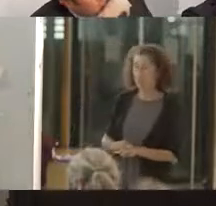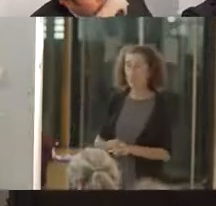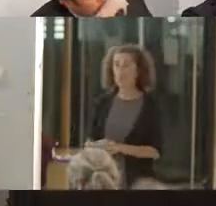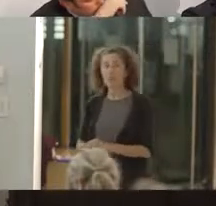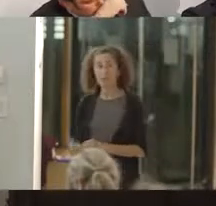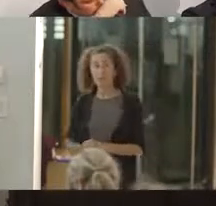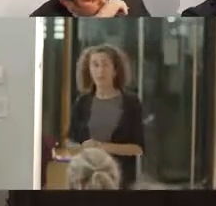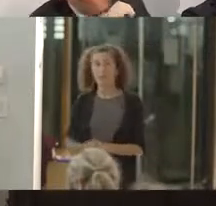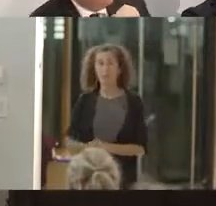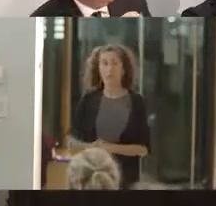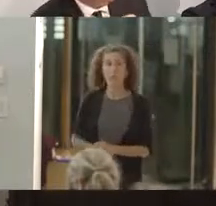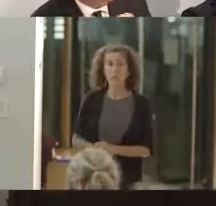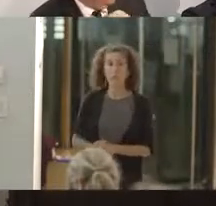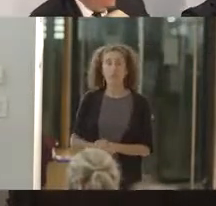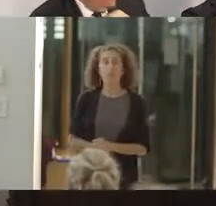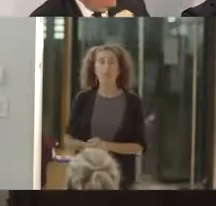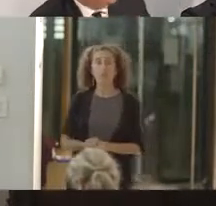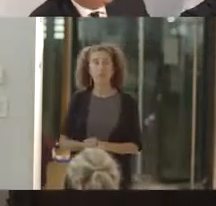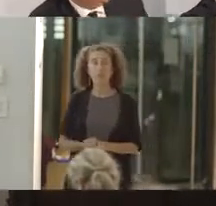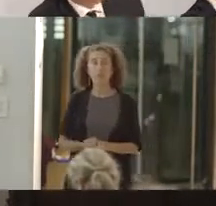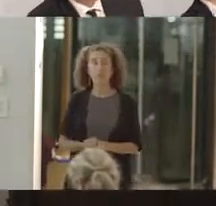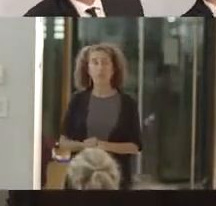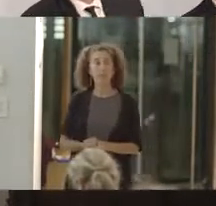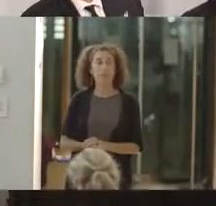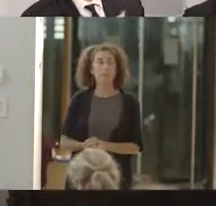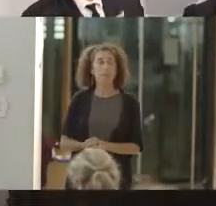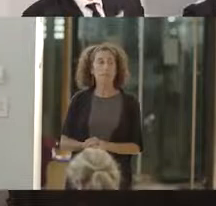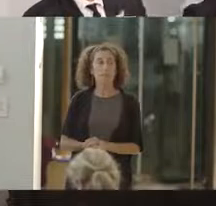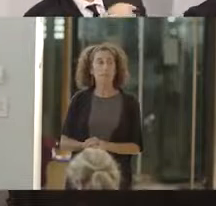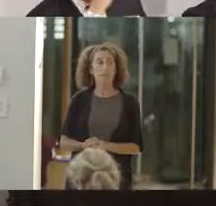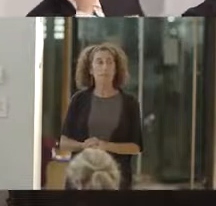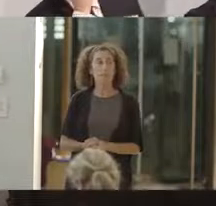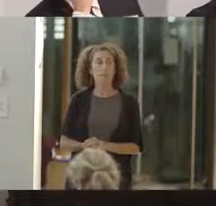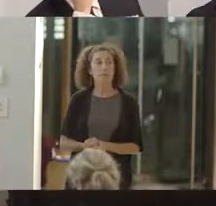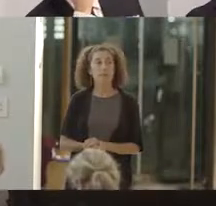But why are we not linking it to for funding?